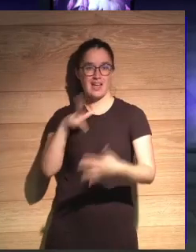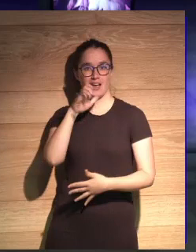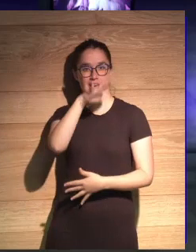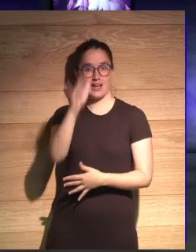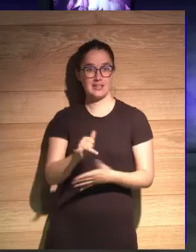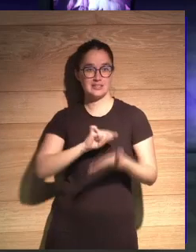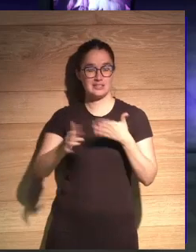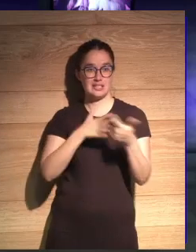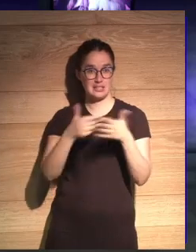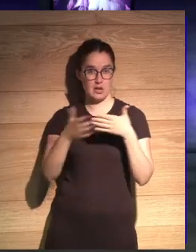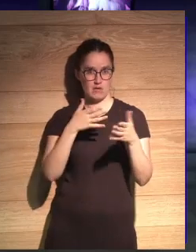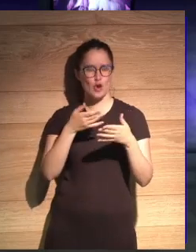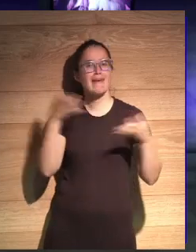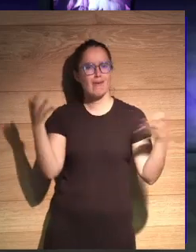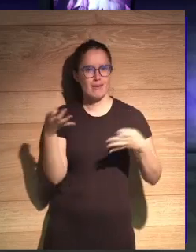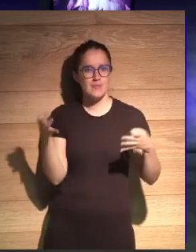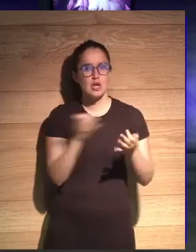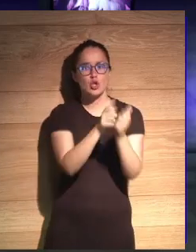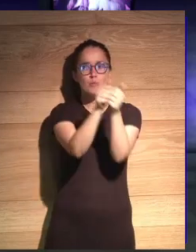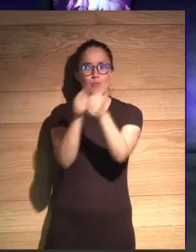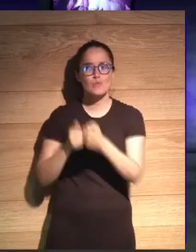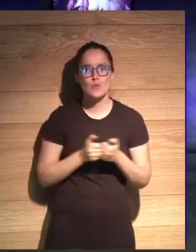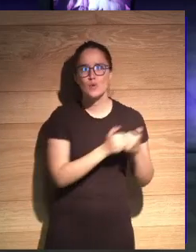1997, Hearst wrote in Joystick Nation,